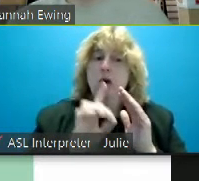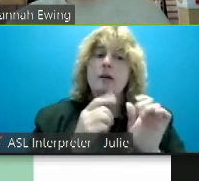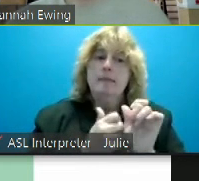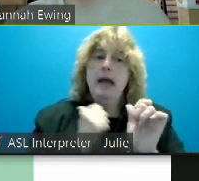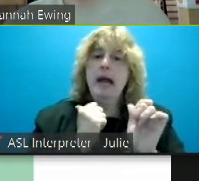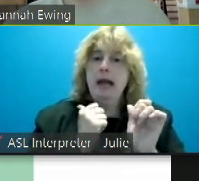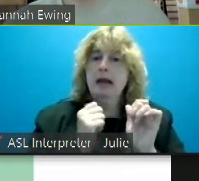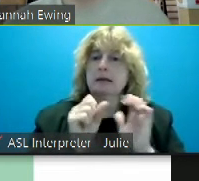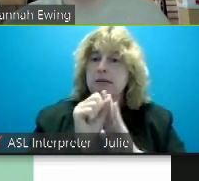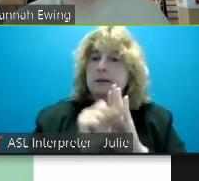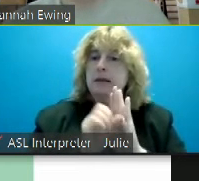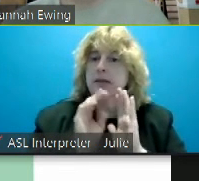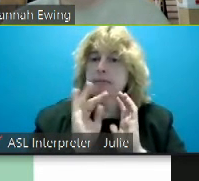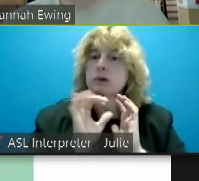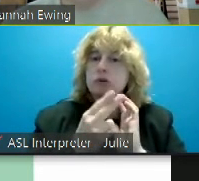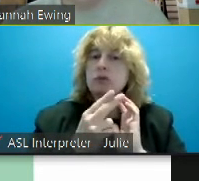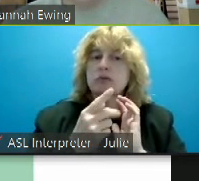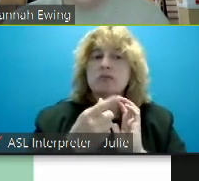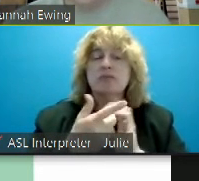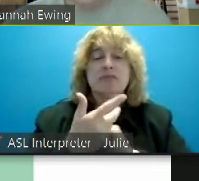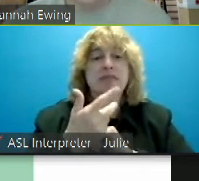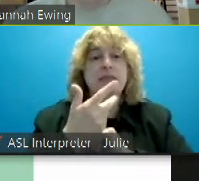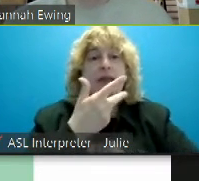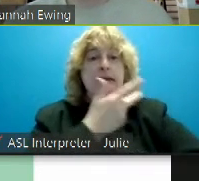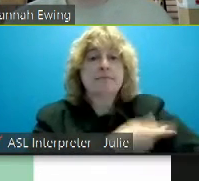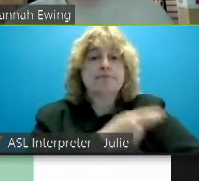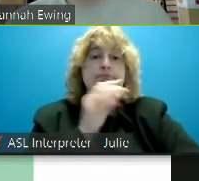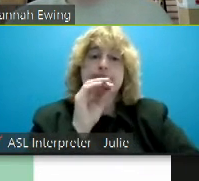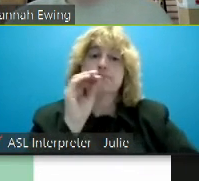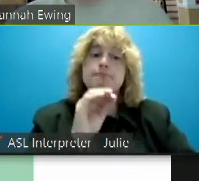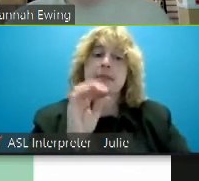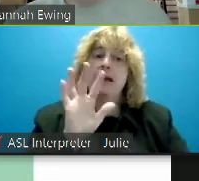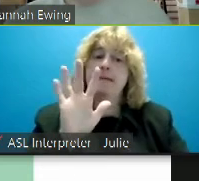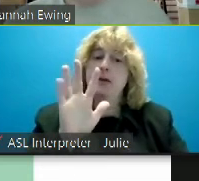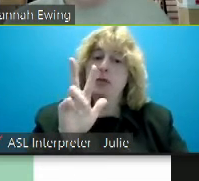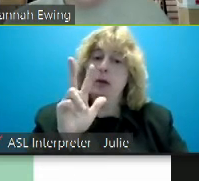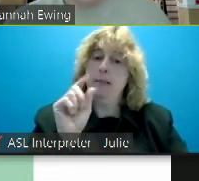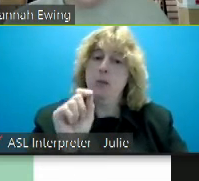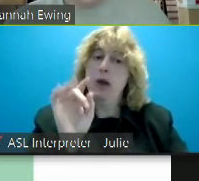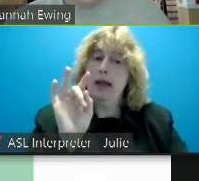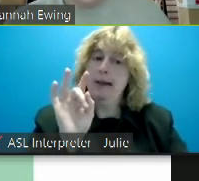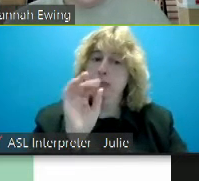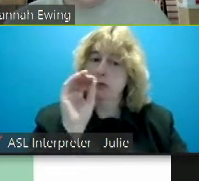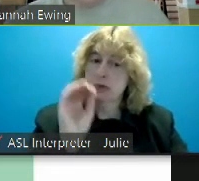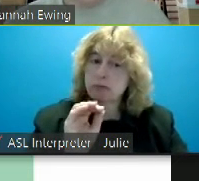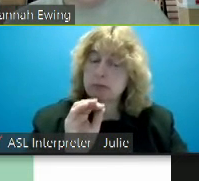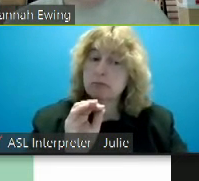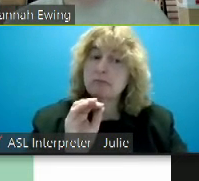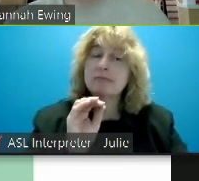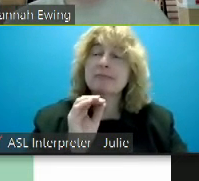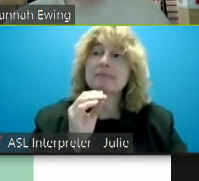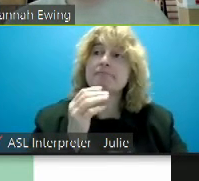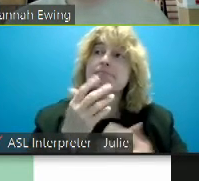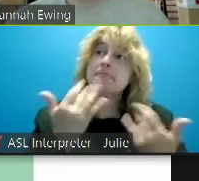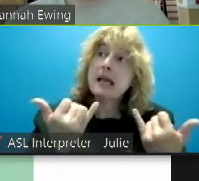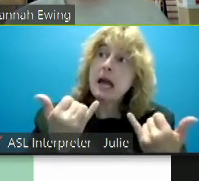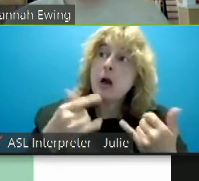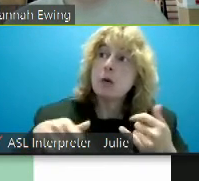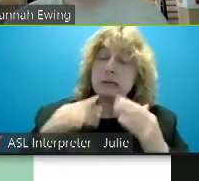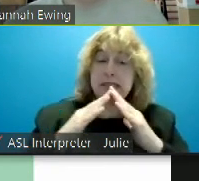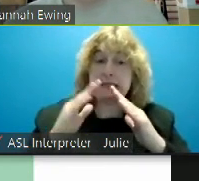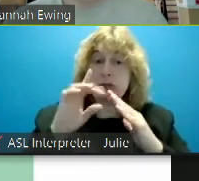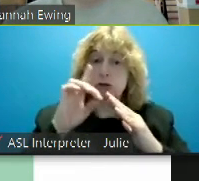vaccination rate of 53.8%. Looking at the City of Detroit's vaccination efforts, we've administered